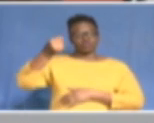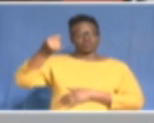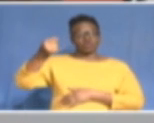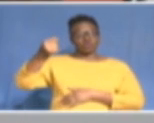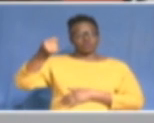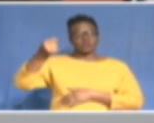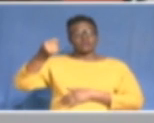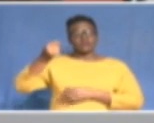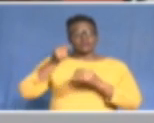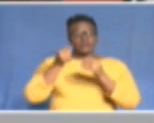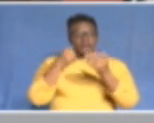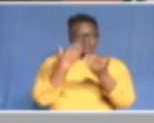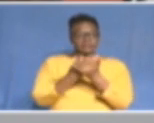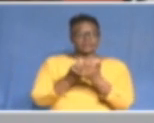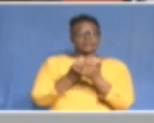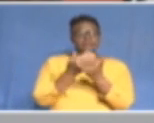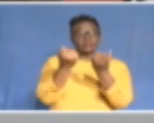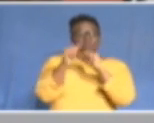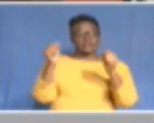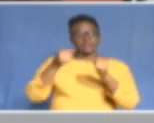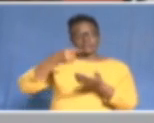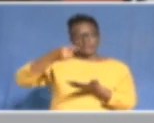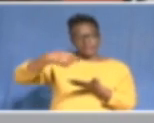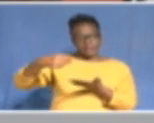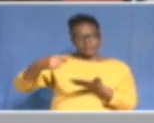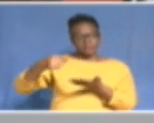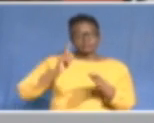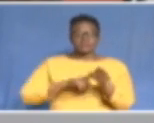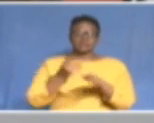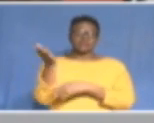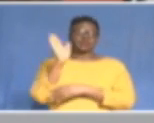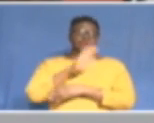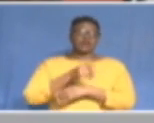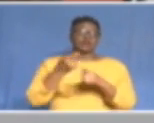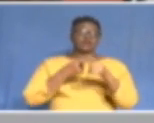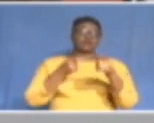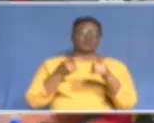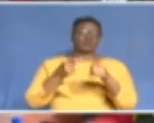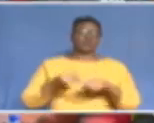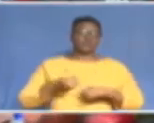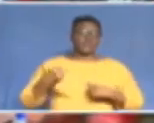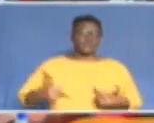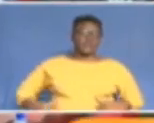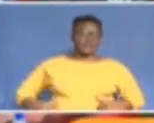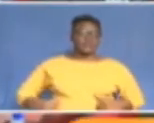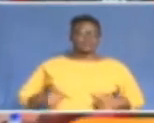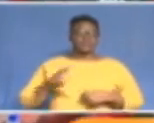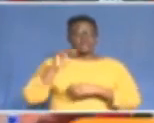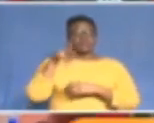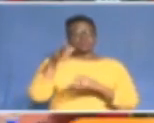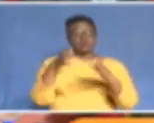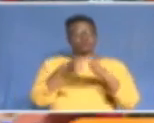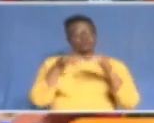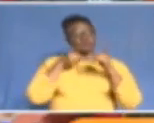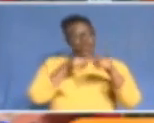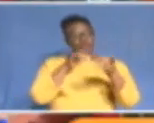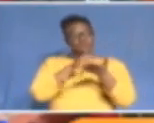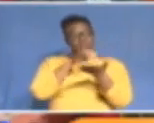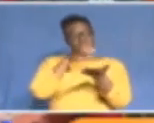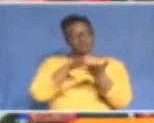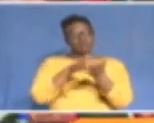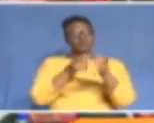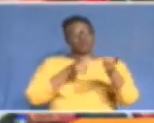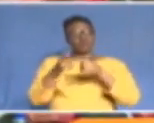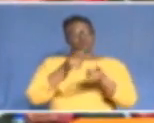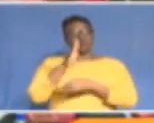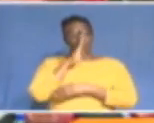the president assents to parliament's amendments once he returns from his trip to China. MPs have blamed the situation on uncontrolled